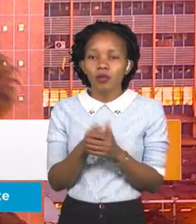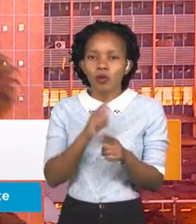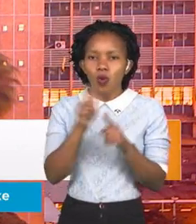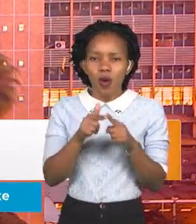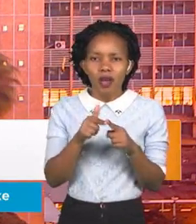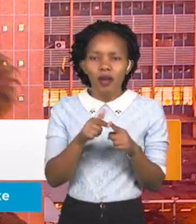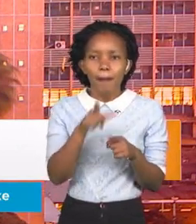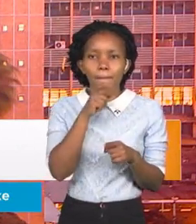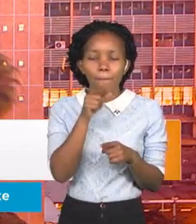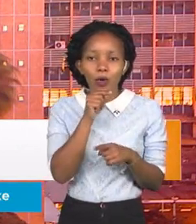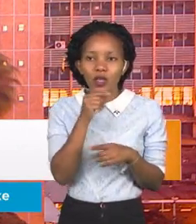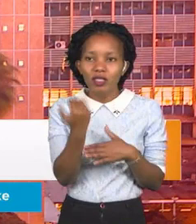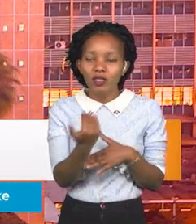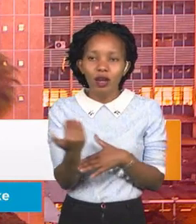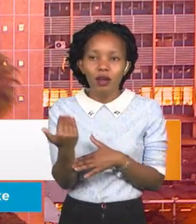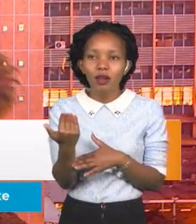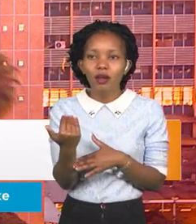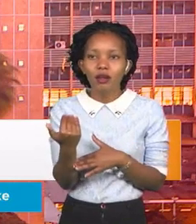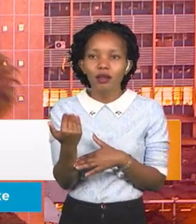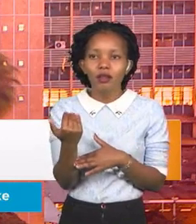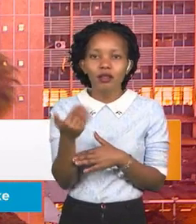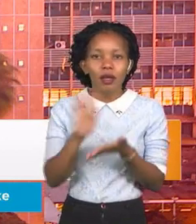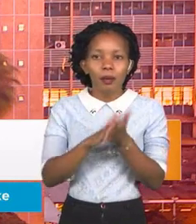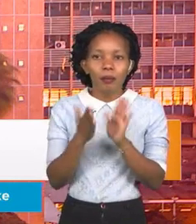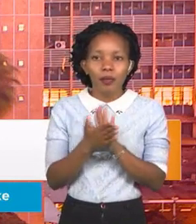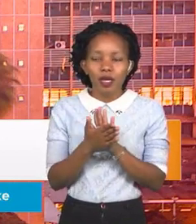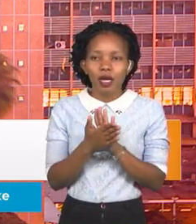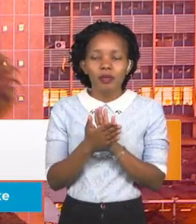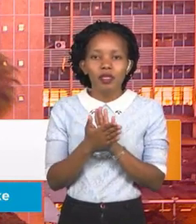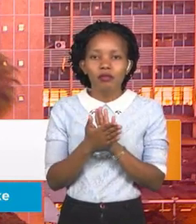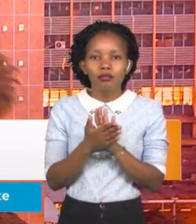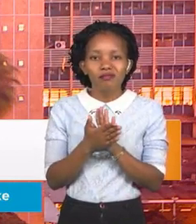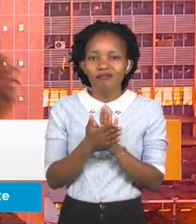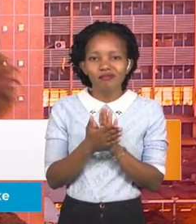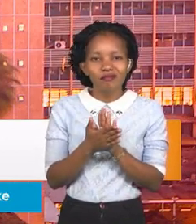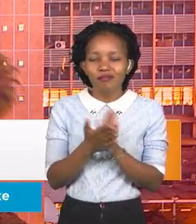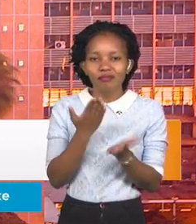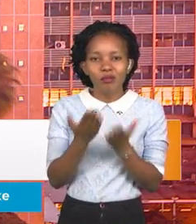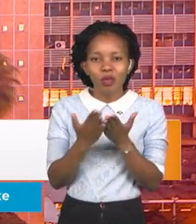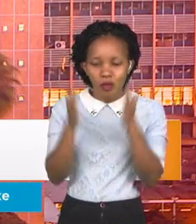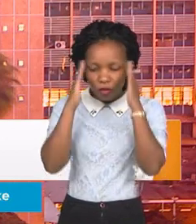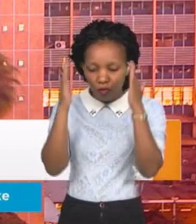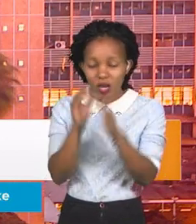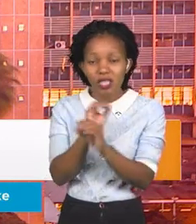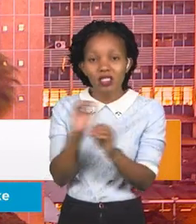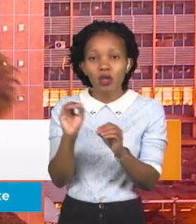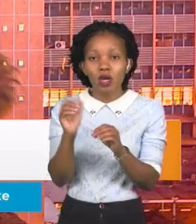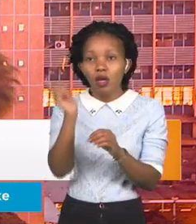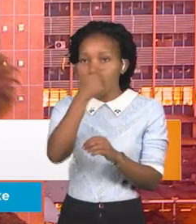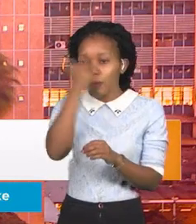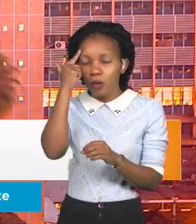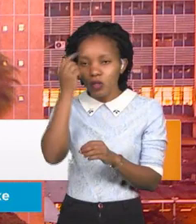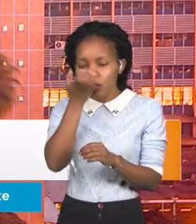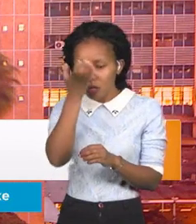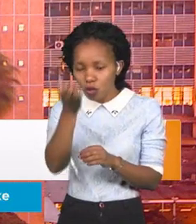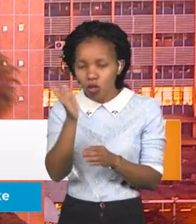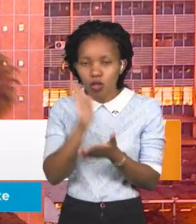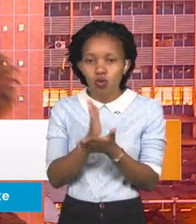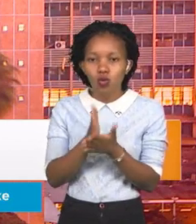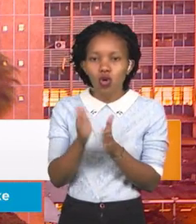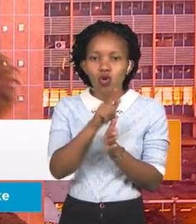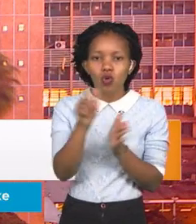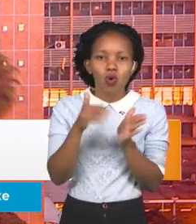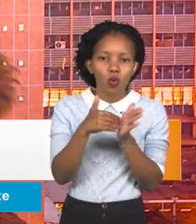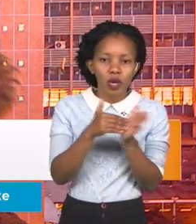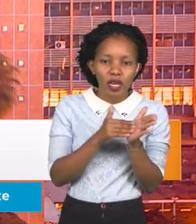the boy child is systematically becoming extinct, mm-hmm. it's because we are ignoring the aspect of what are your